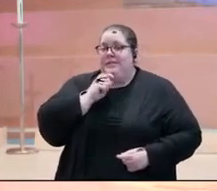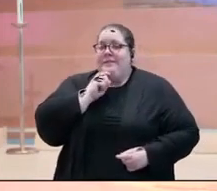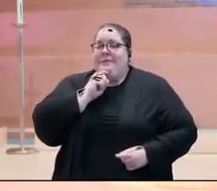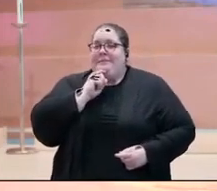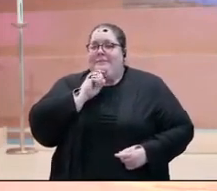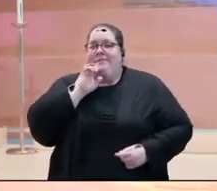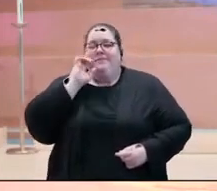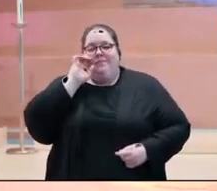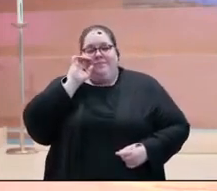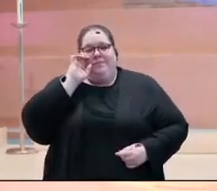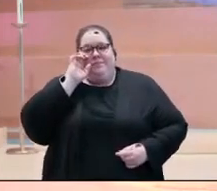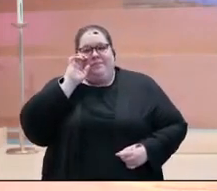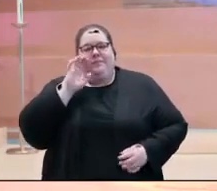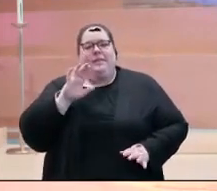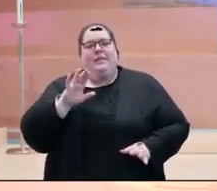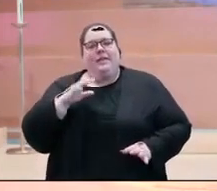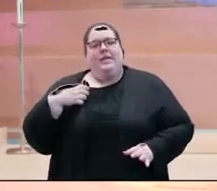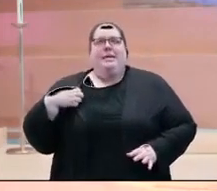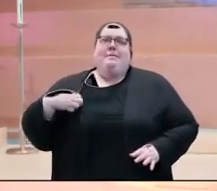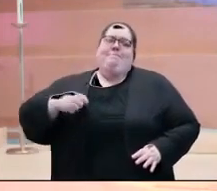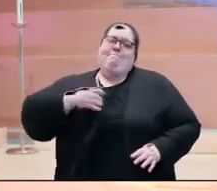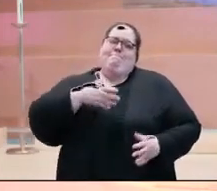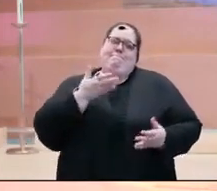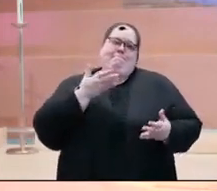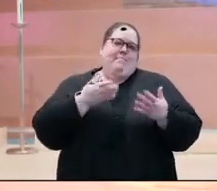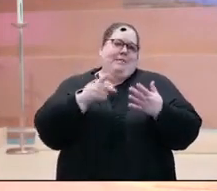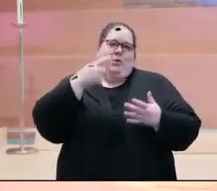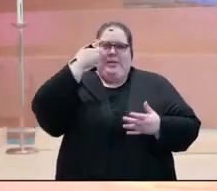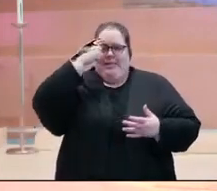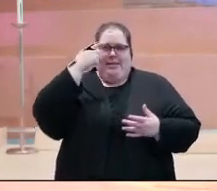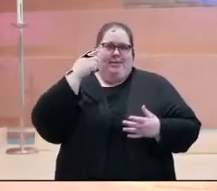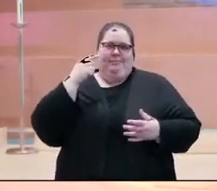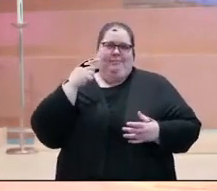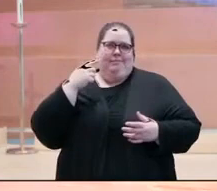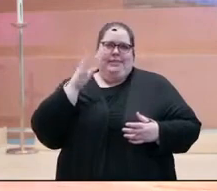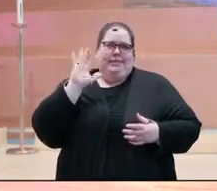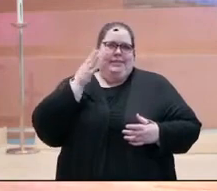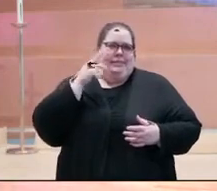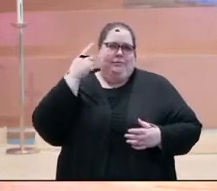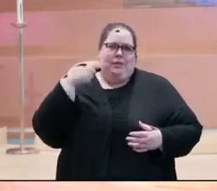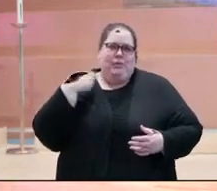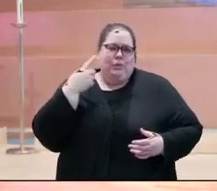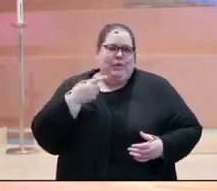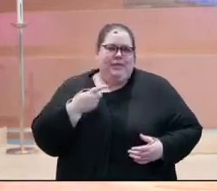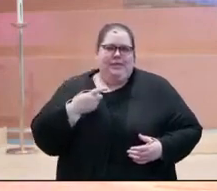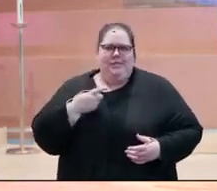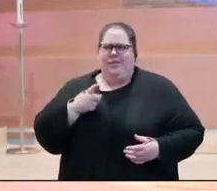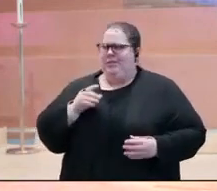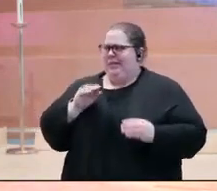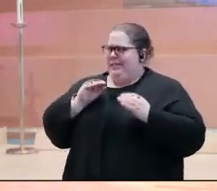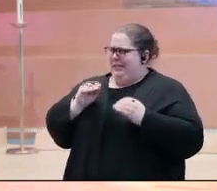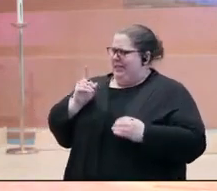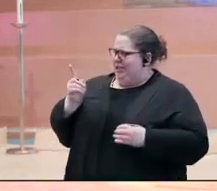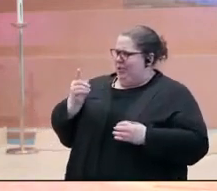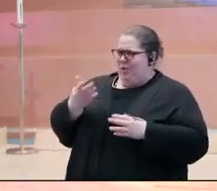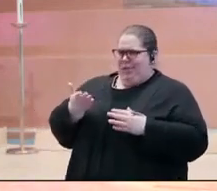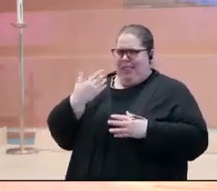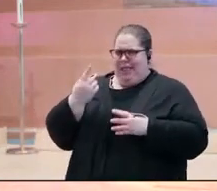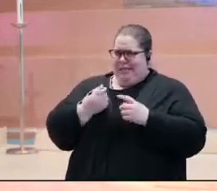And I know this is maybe sounding far-fetched or crazy or something along those lines. What did they teach him at the last year of seminary? I know,